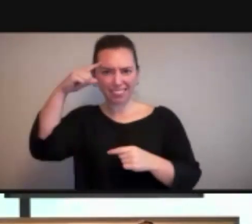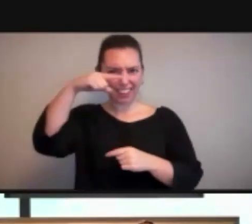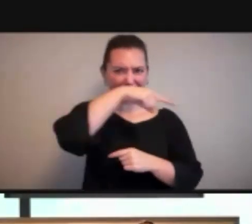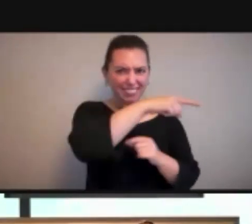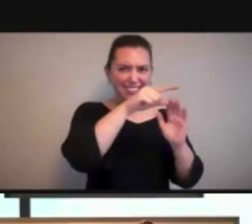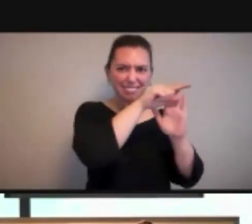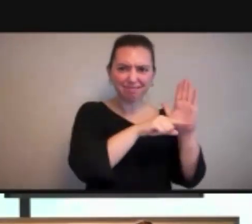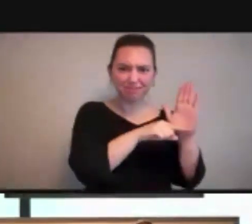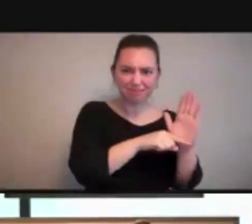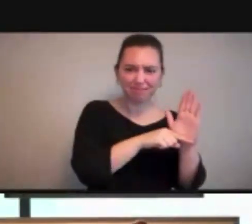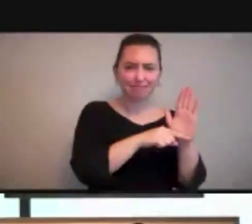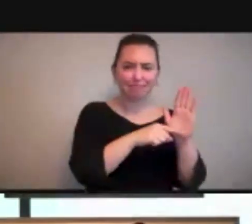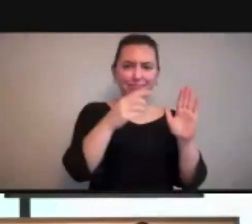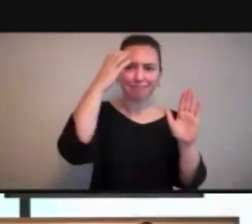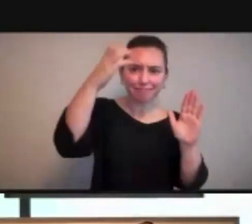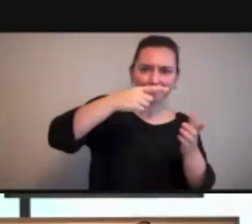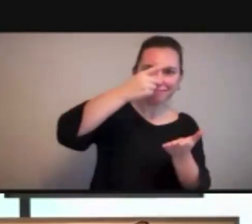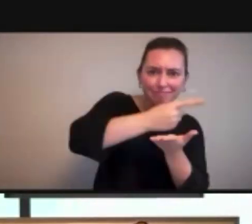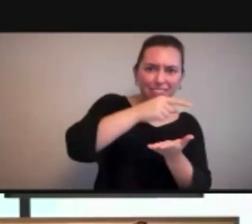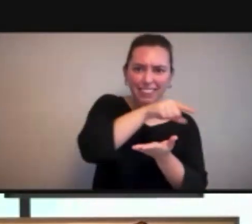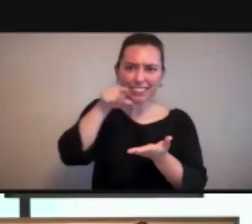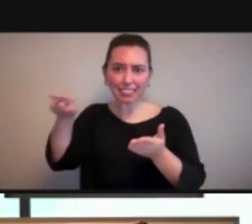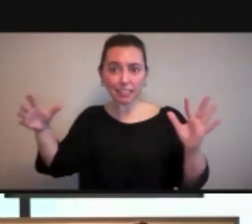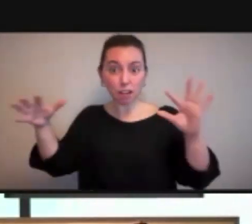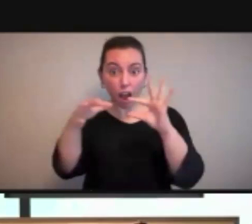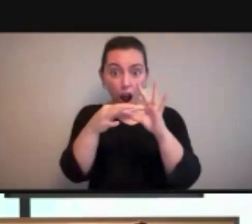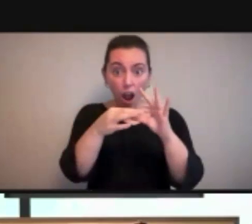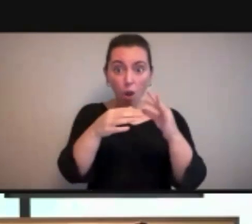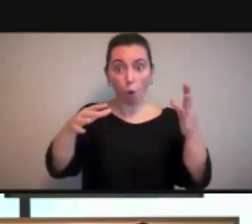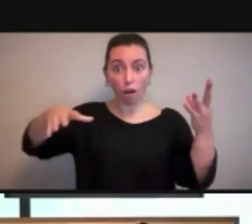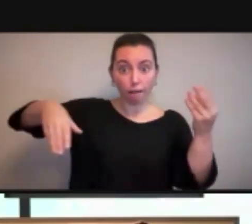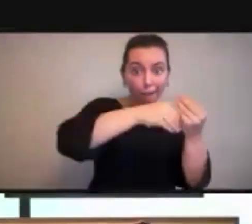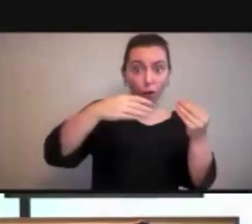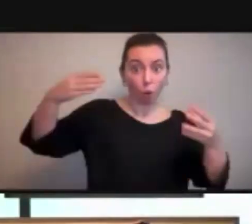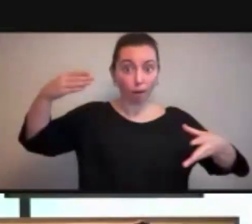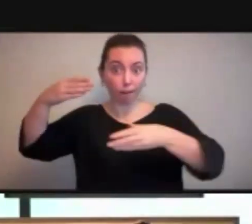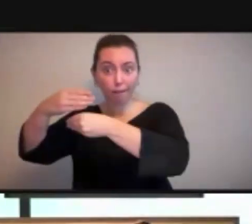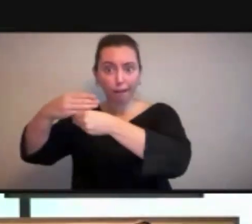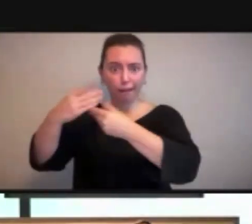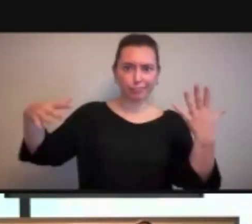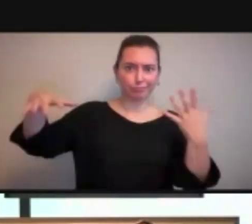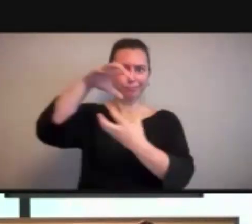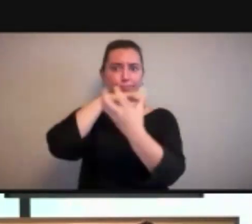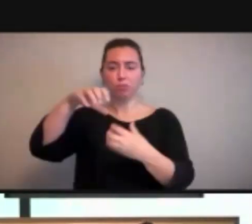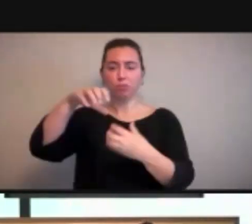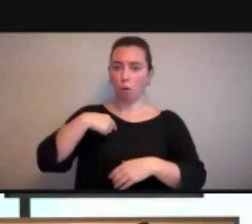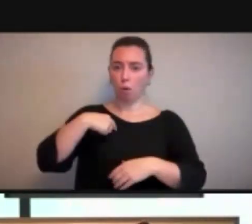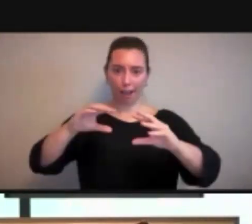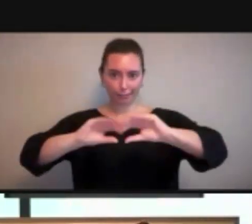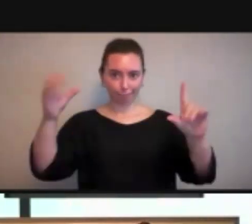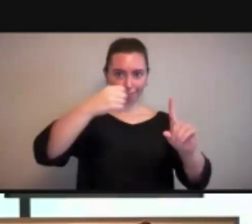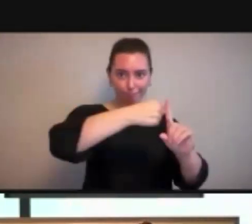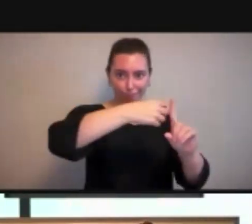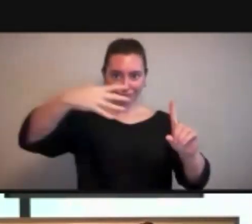what, and is this an extension of the first law, or what is happening? So I've tried to make sure that we know what we are talking about and focusing on today, so